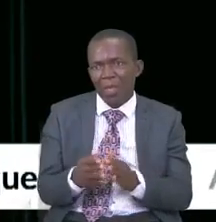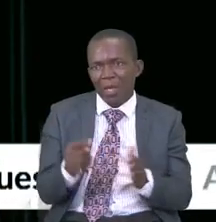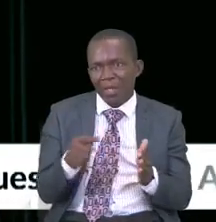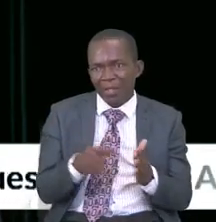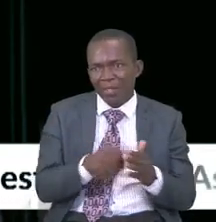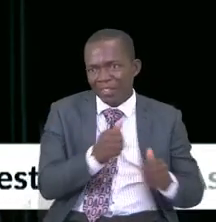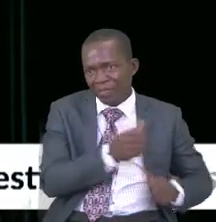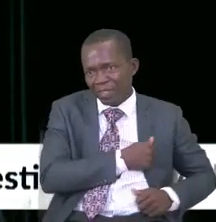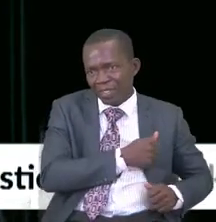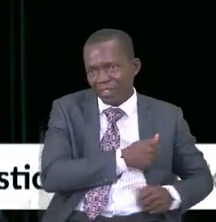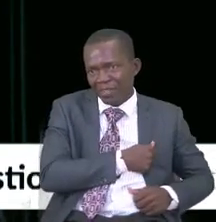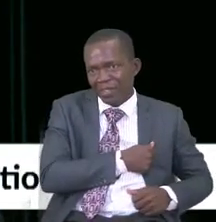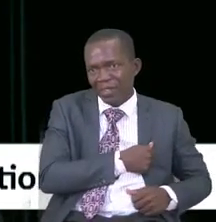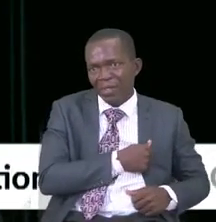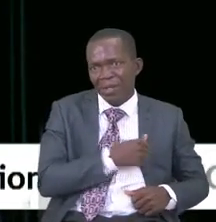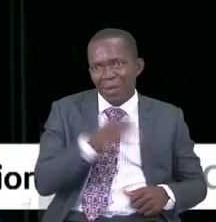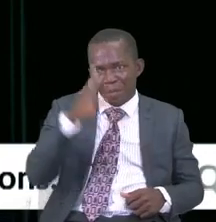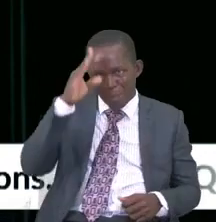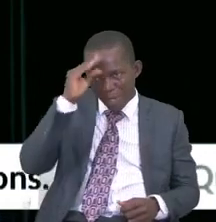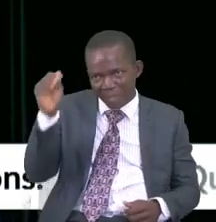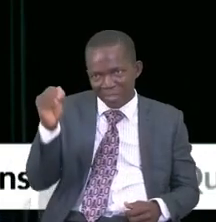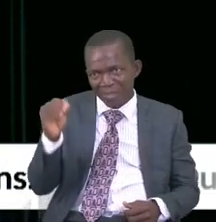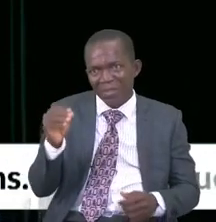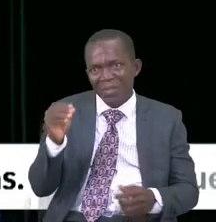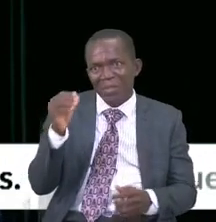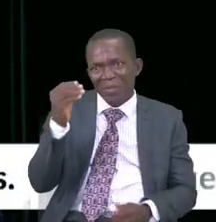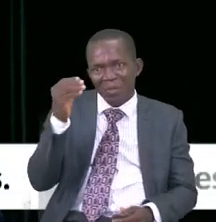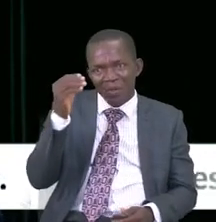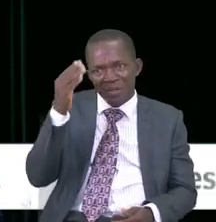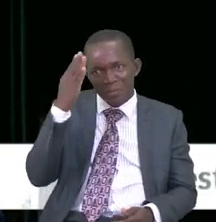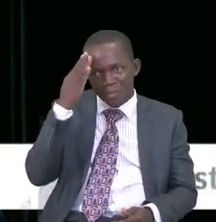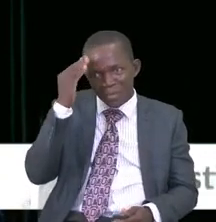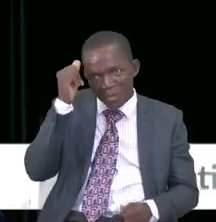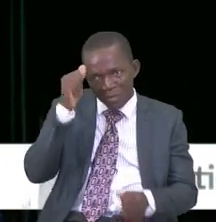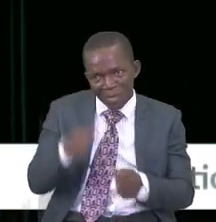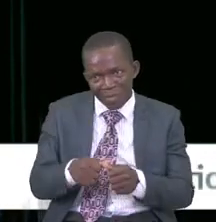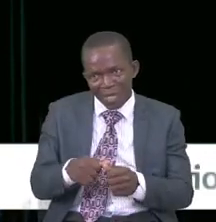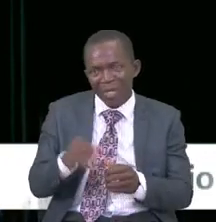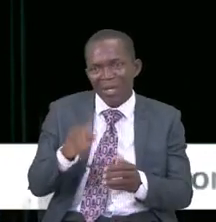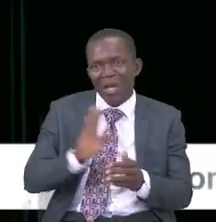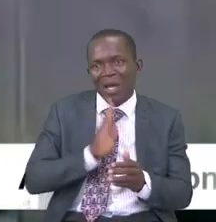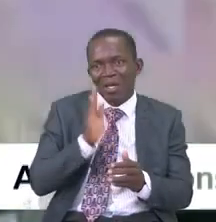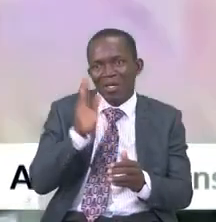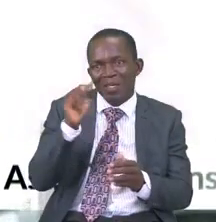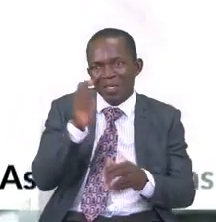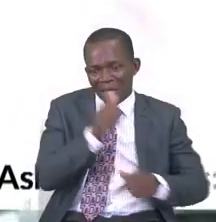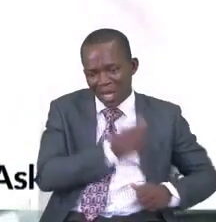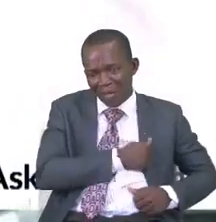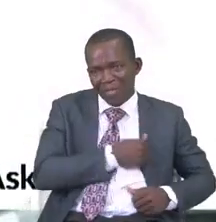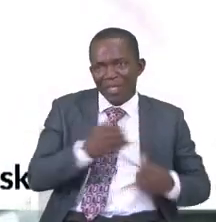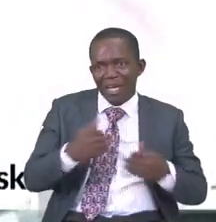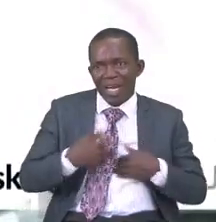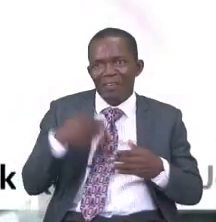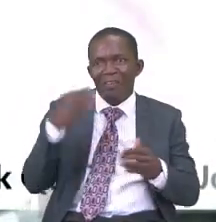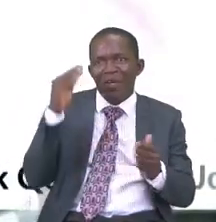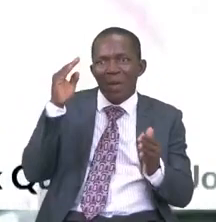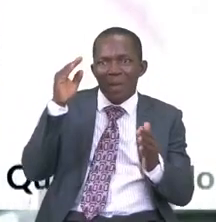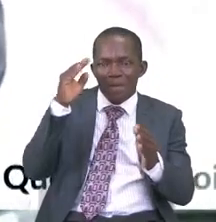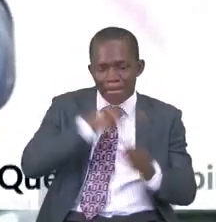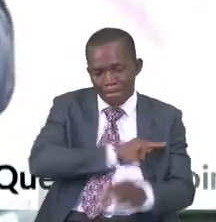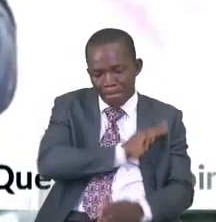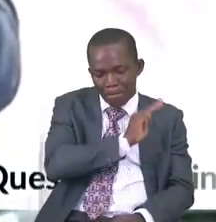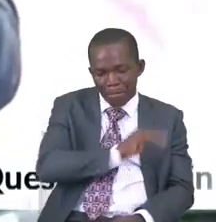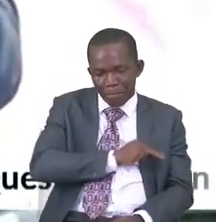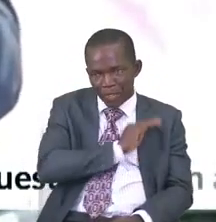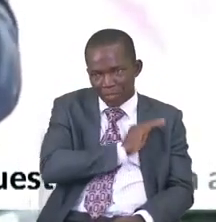been taught in the military, mission, vision, values. You line them up. And